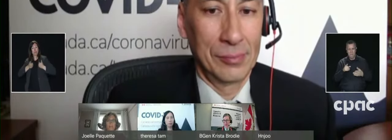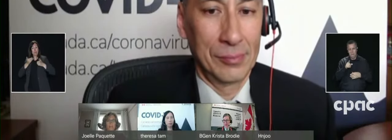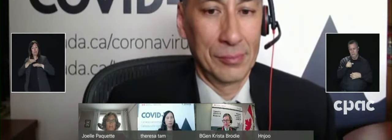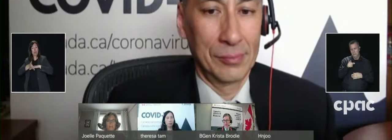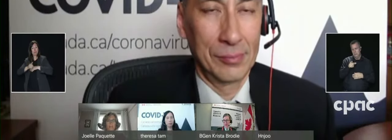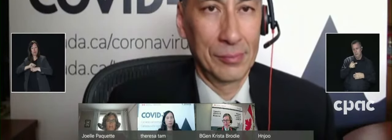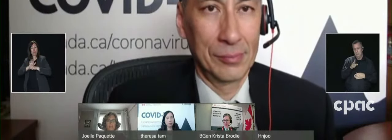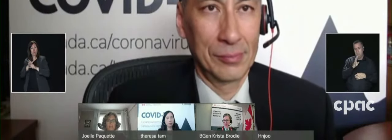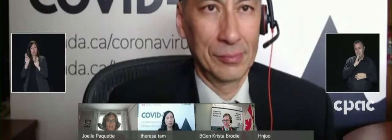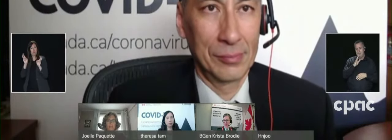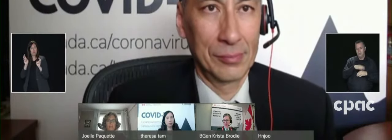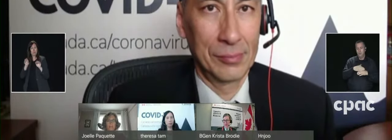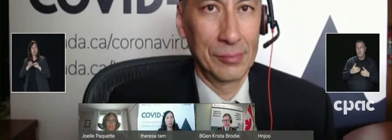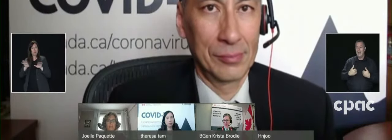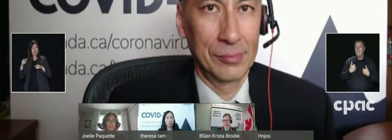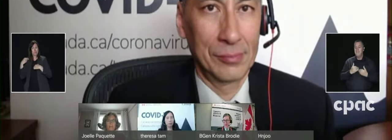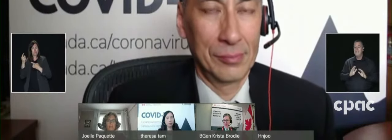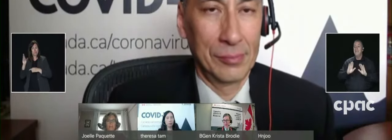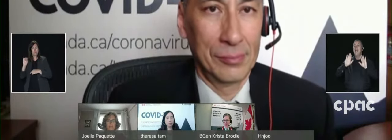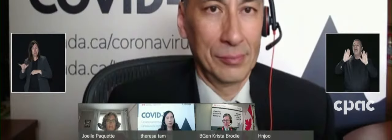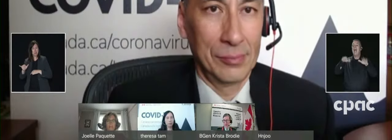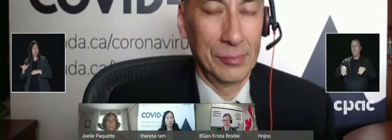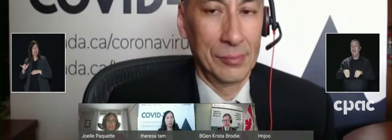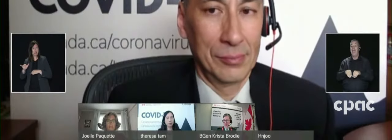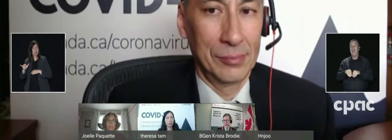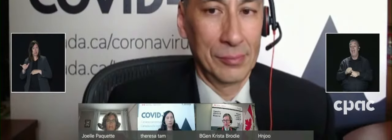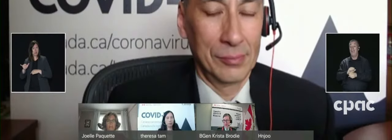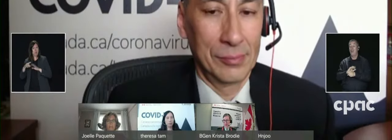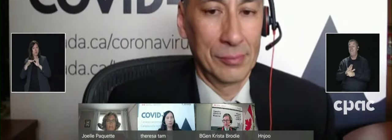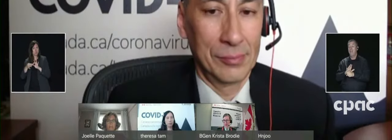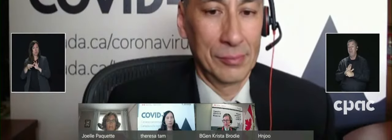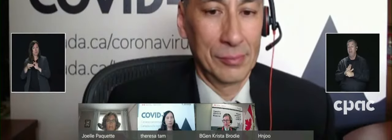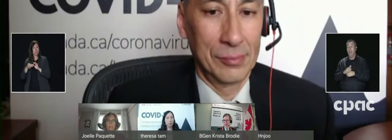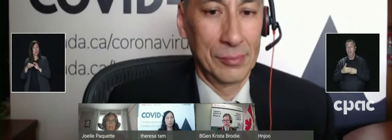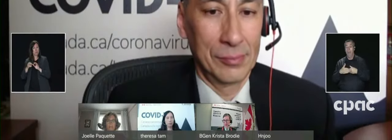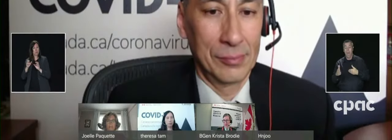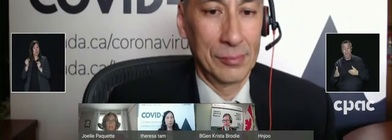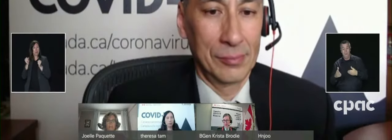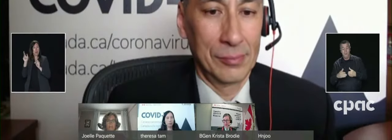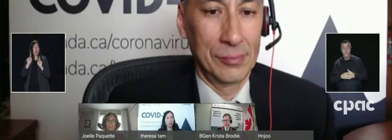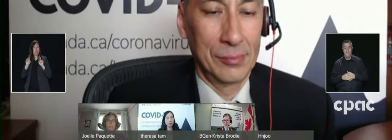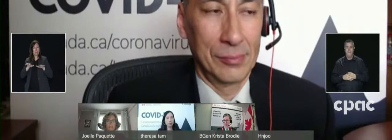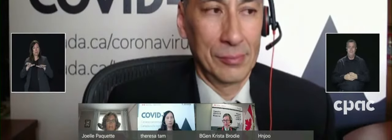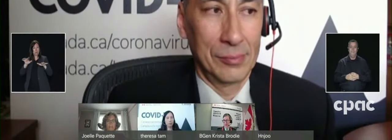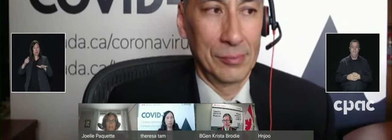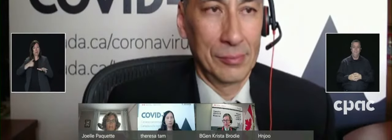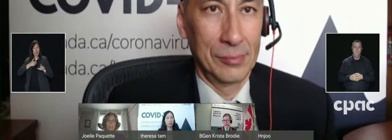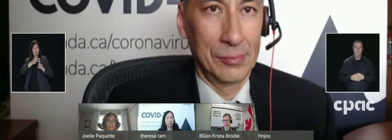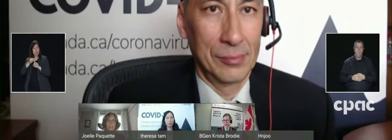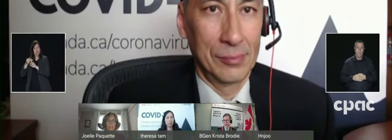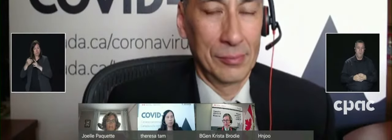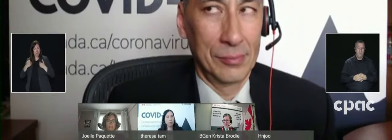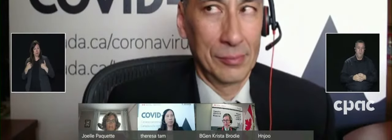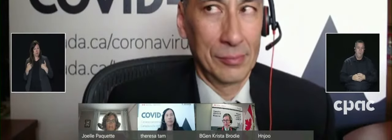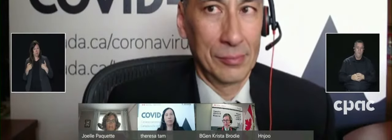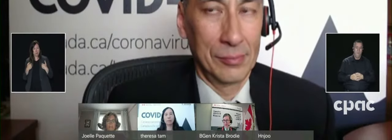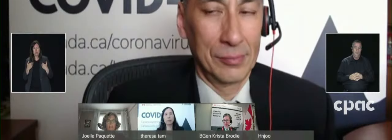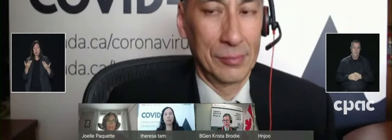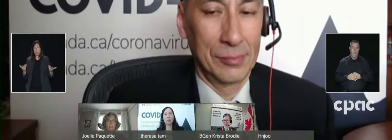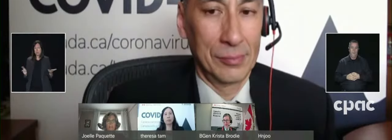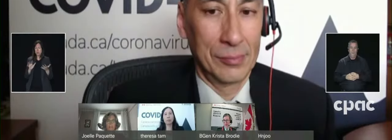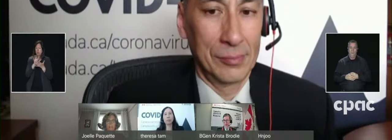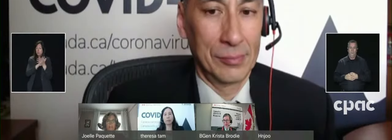that has been out since May and is about a population level advice. So specifically, what can